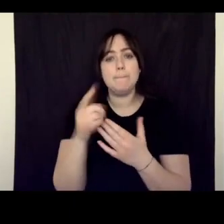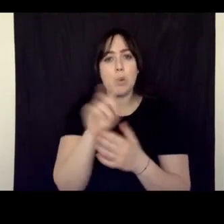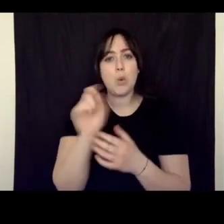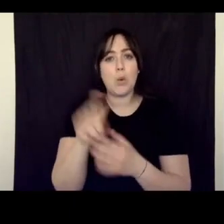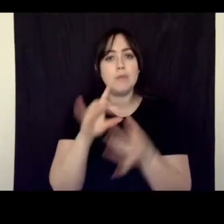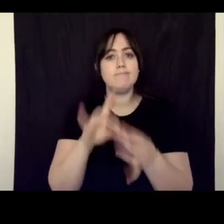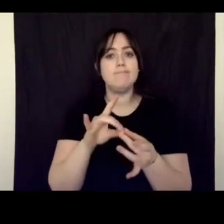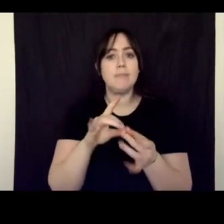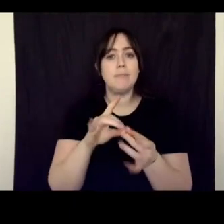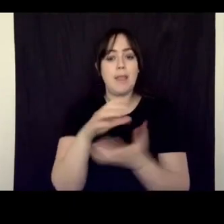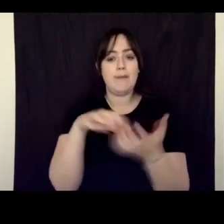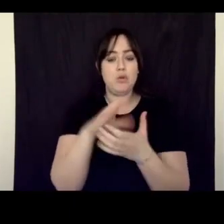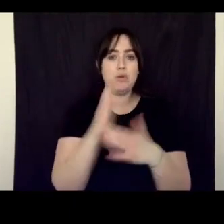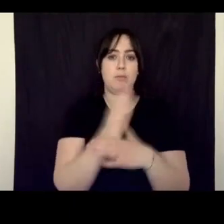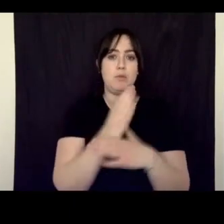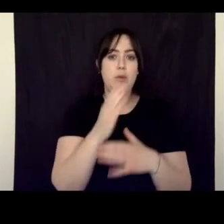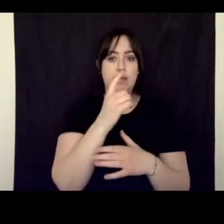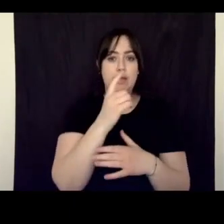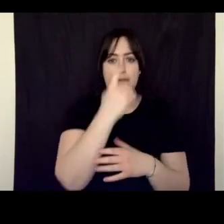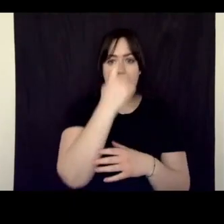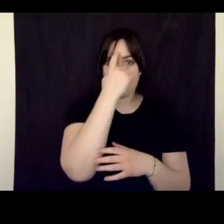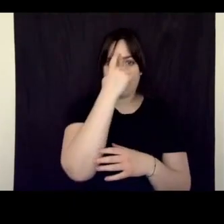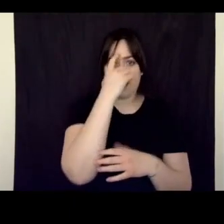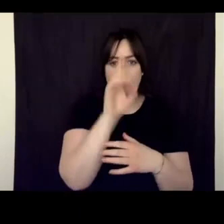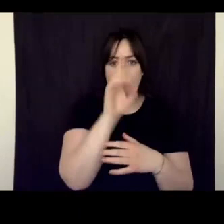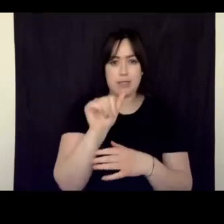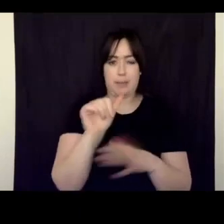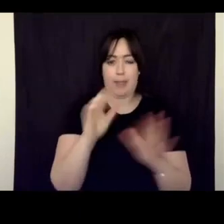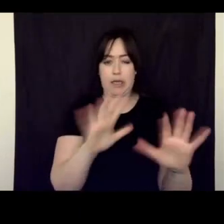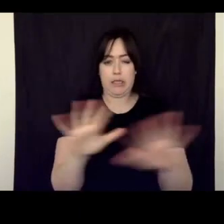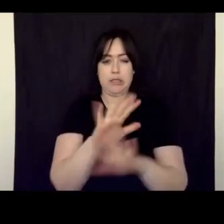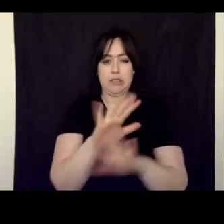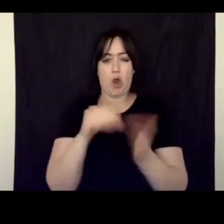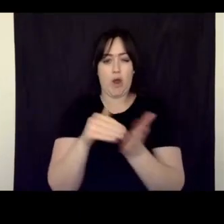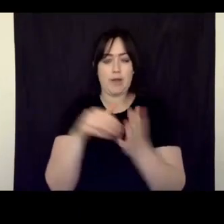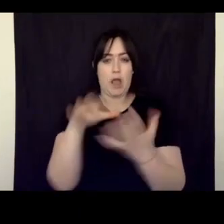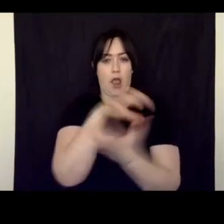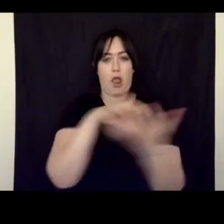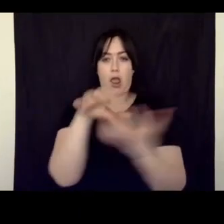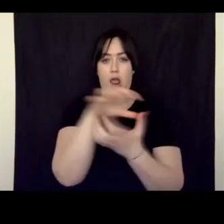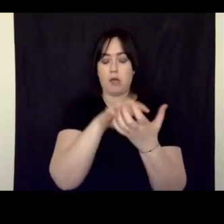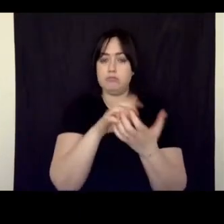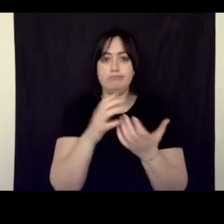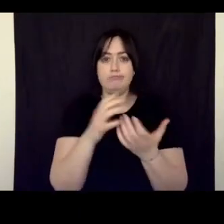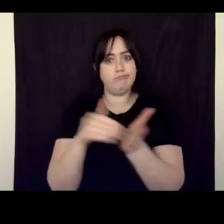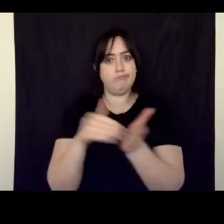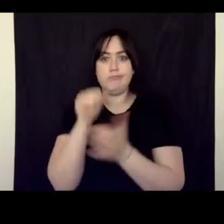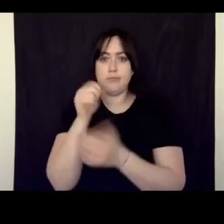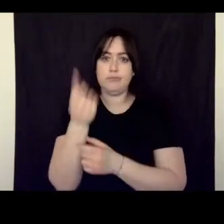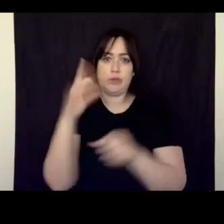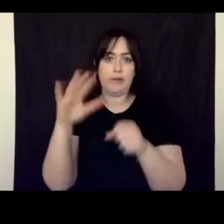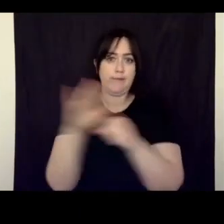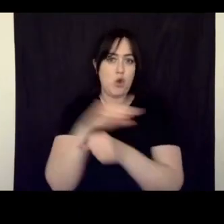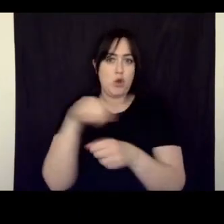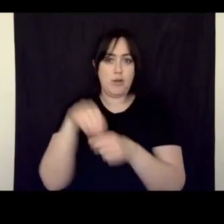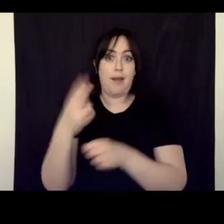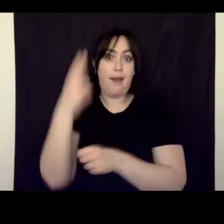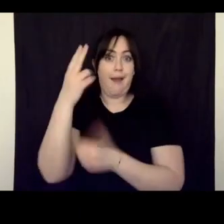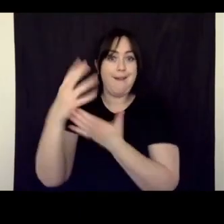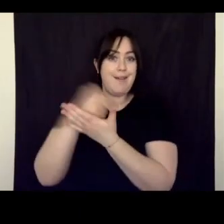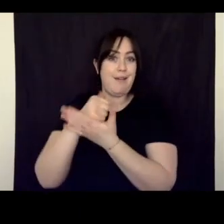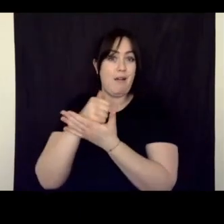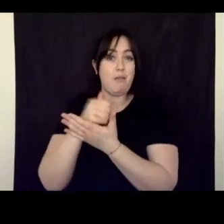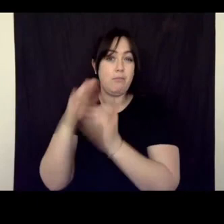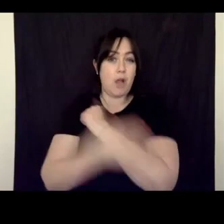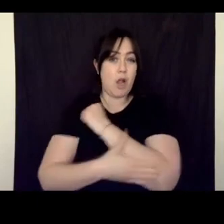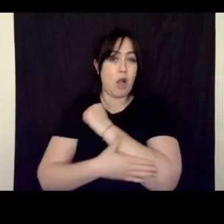not even understood in high-income countries. And I think that's true. That becomes a real problem when you are trying to